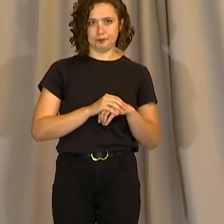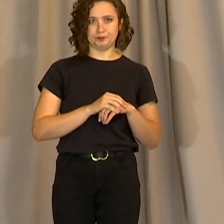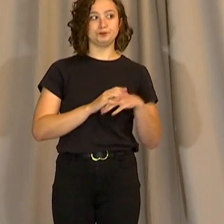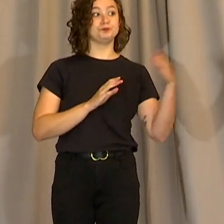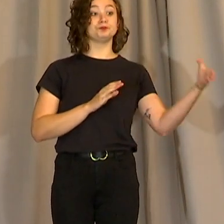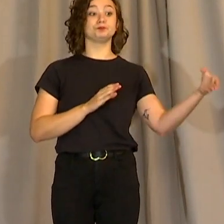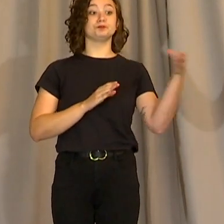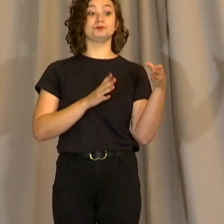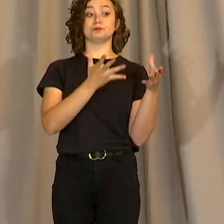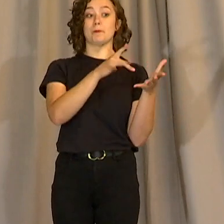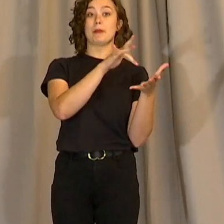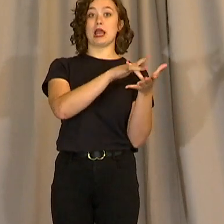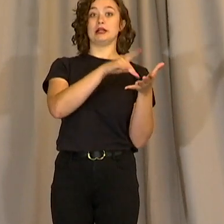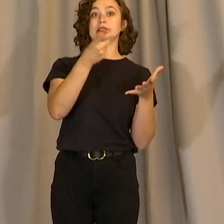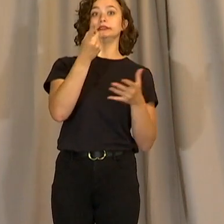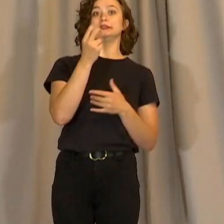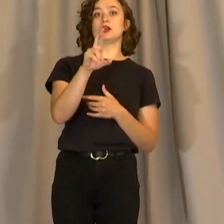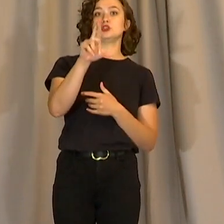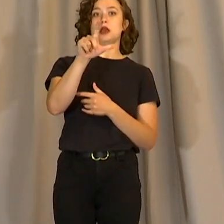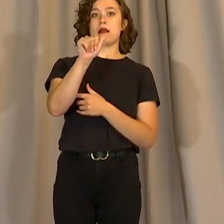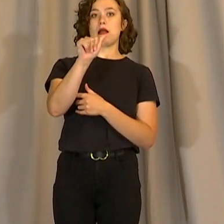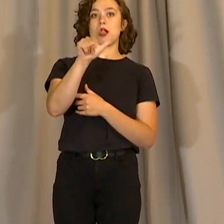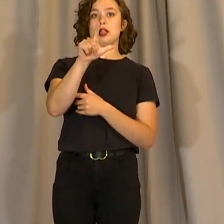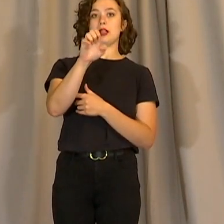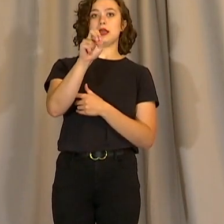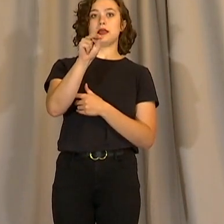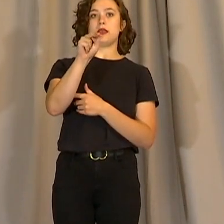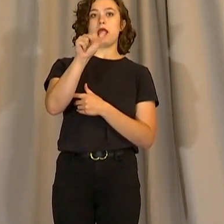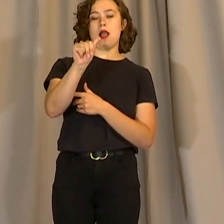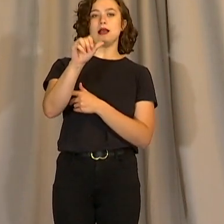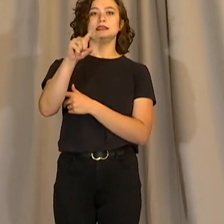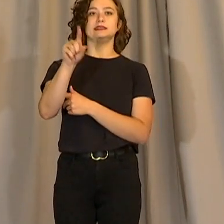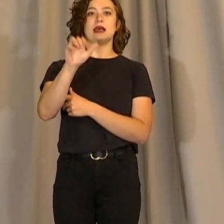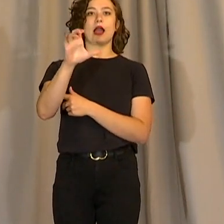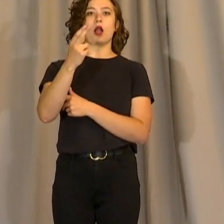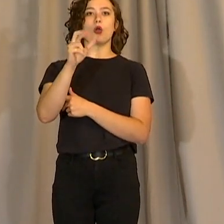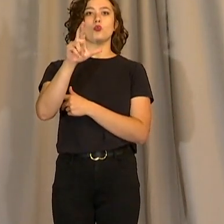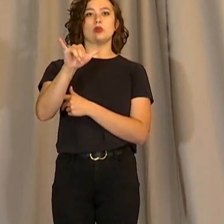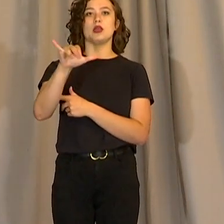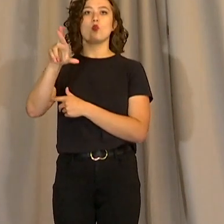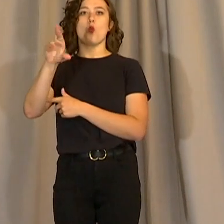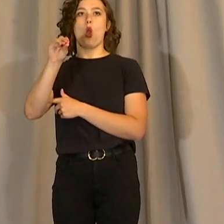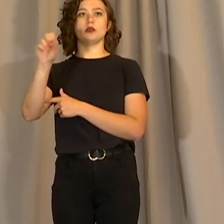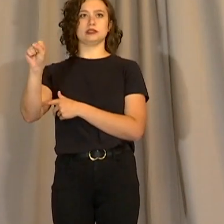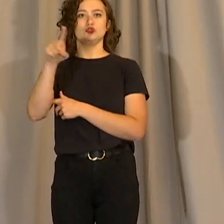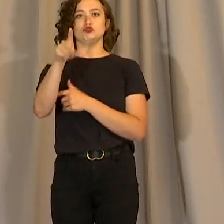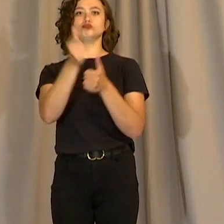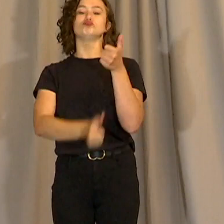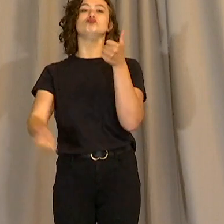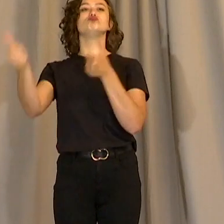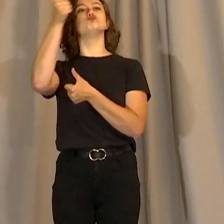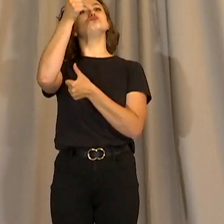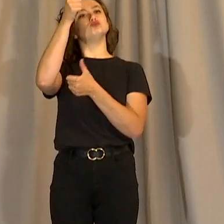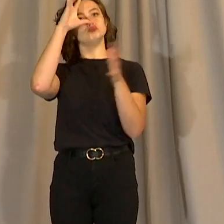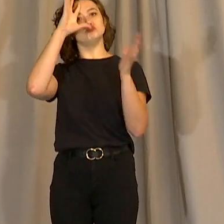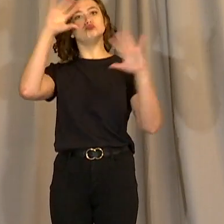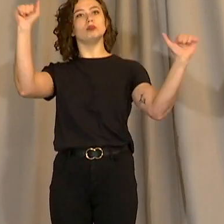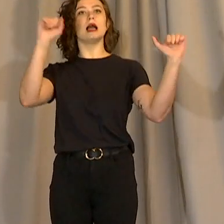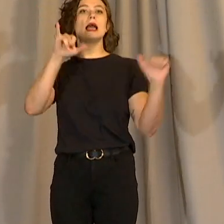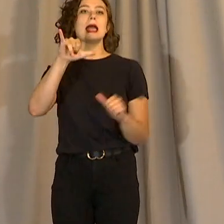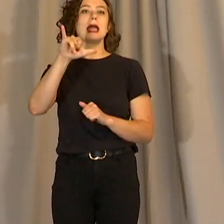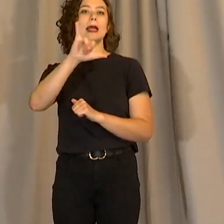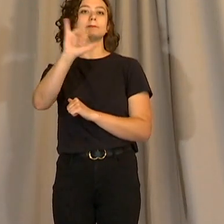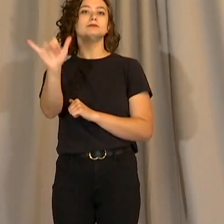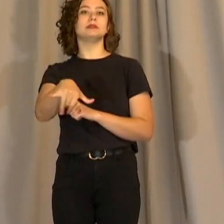we have Dr. Alena Zachery-Ross. Dr. Zachery-Ross is the superintendent of Ypsilanti Community Schools. She